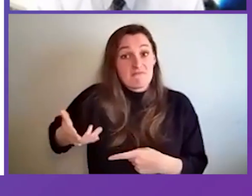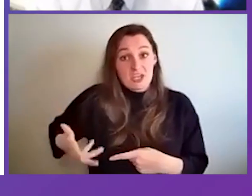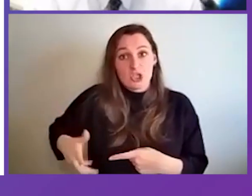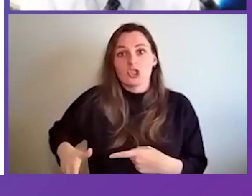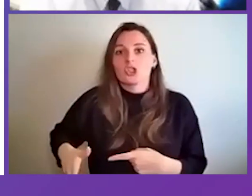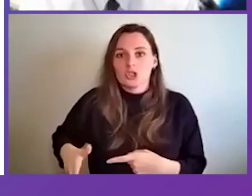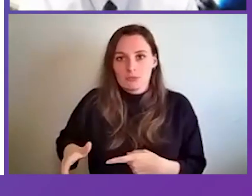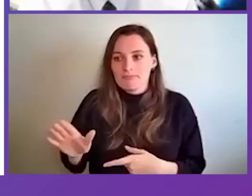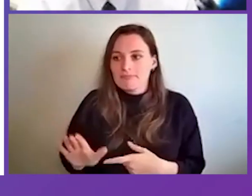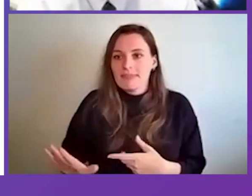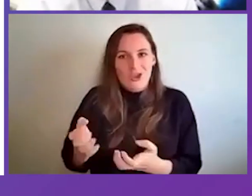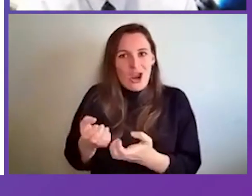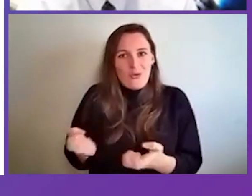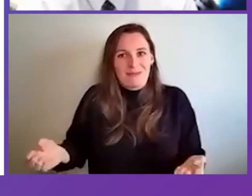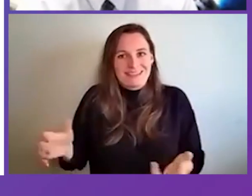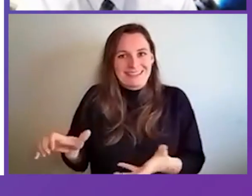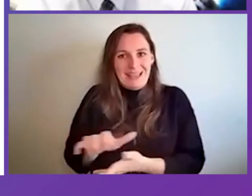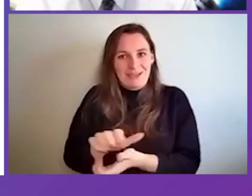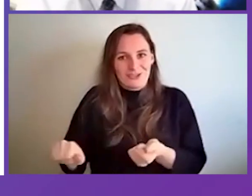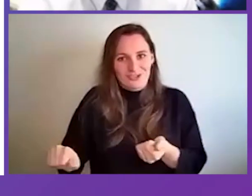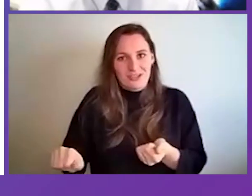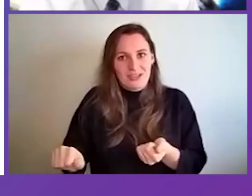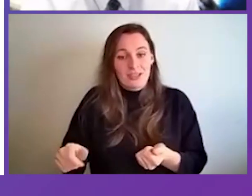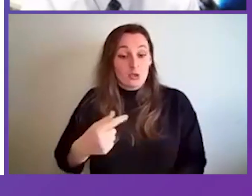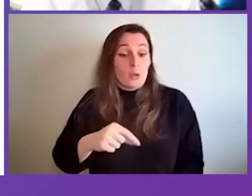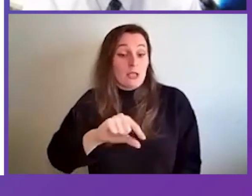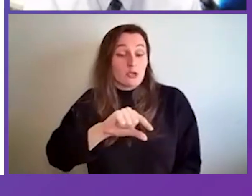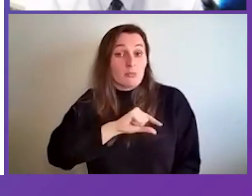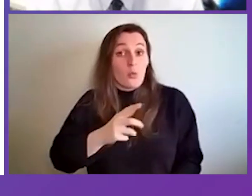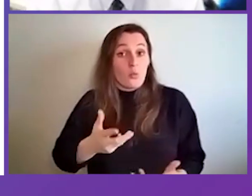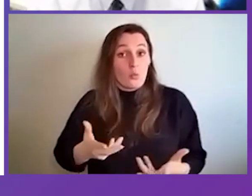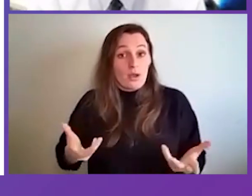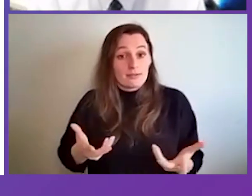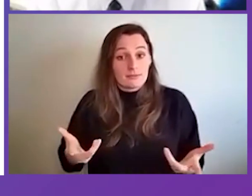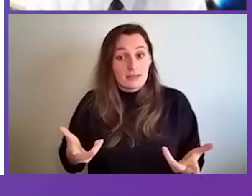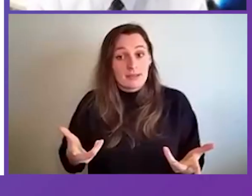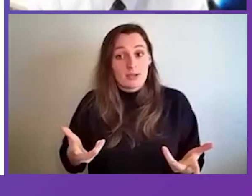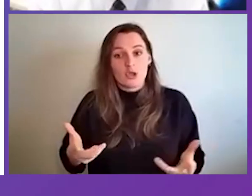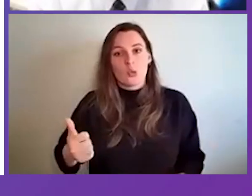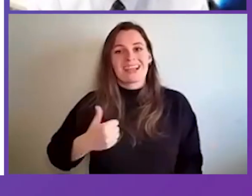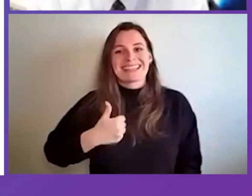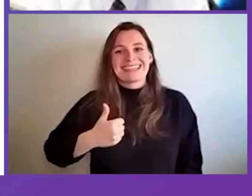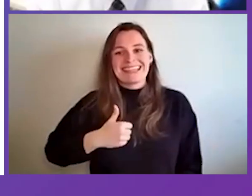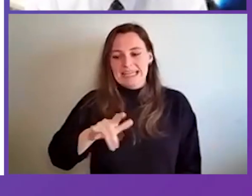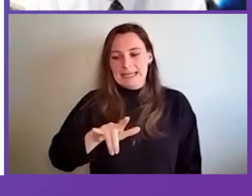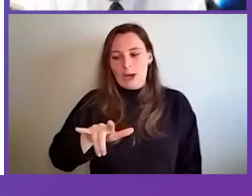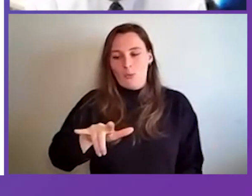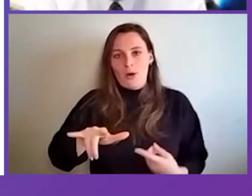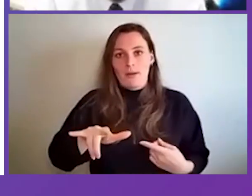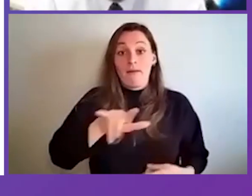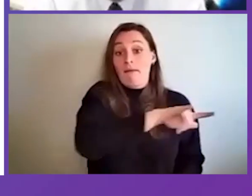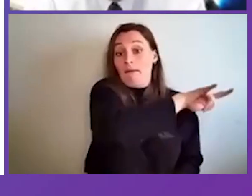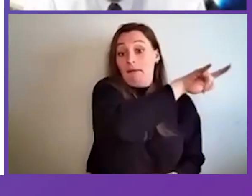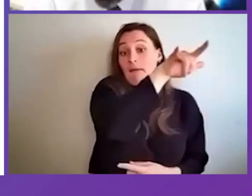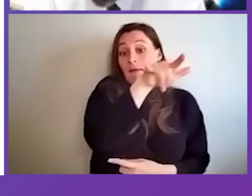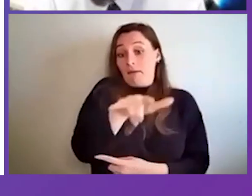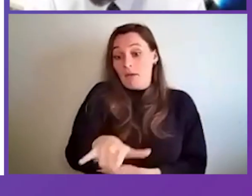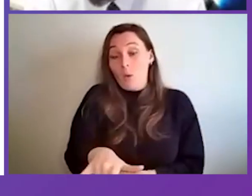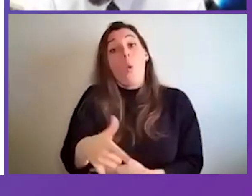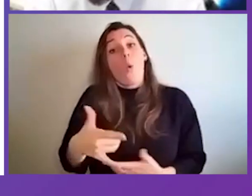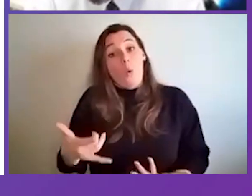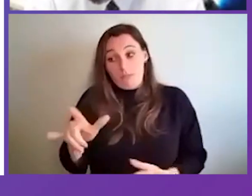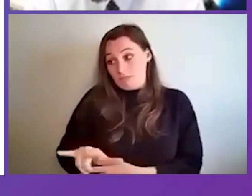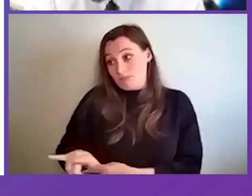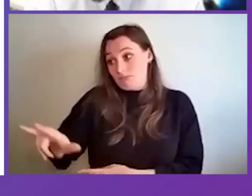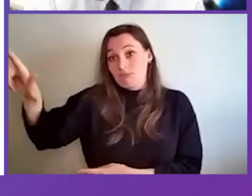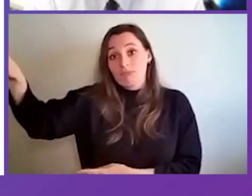the eligibility criteria for this are flying in or out of a Canadian airport if you have flown out of in or out of a